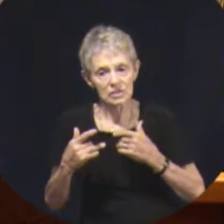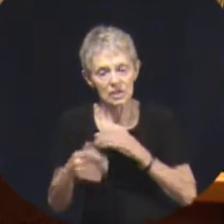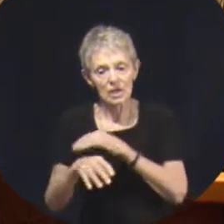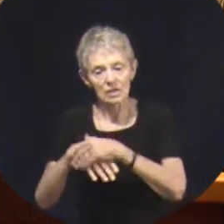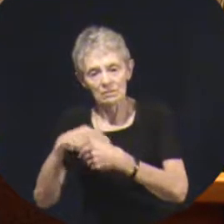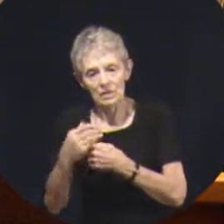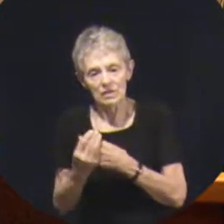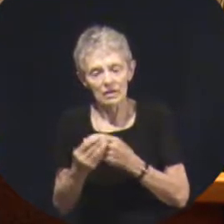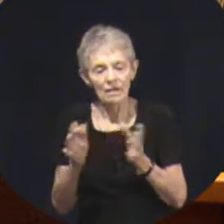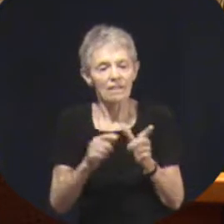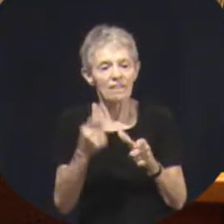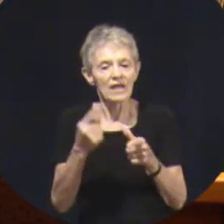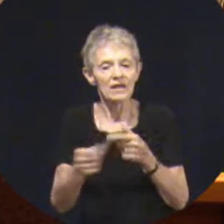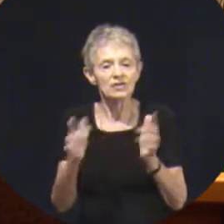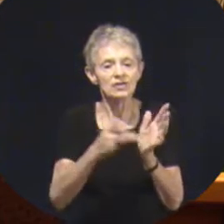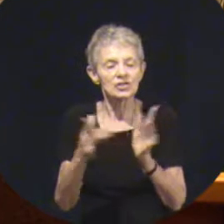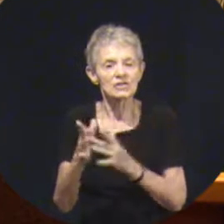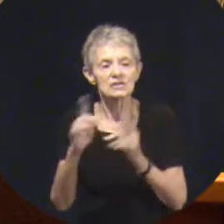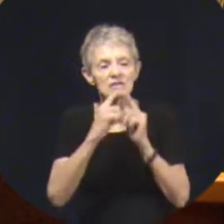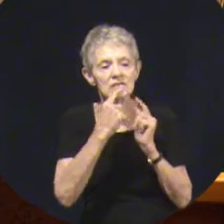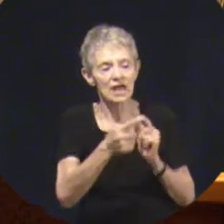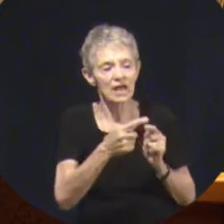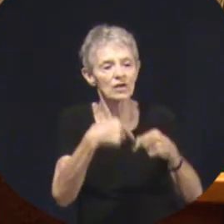"Go and do likewise."